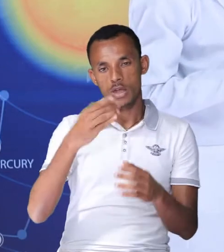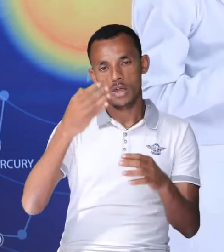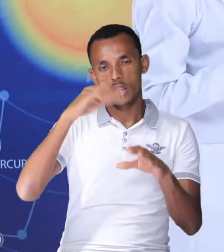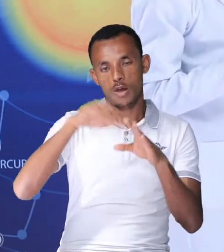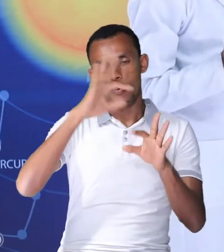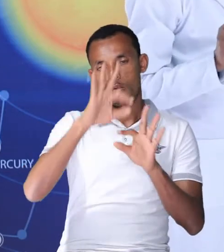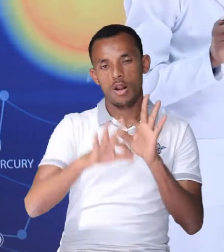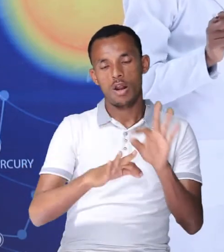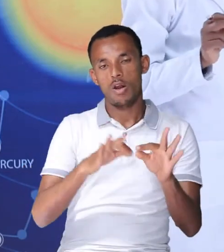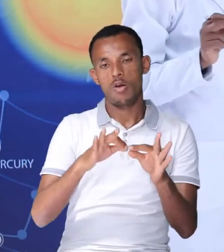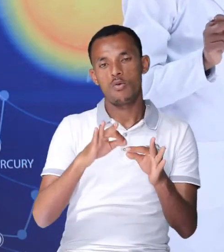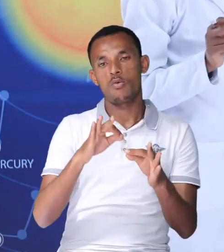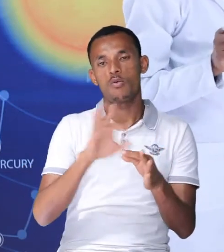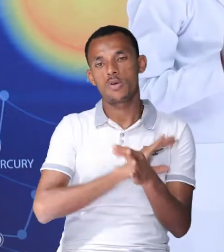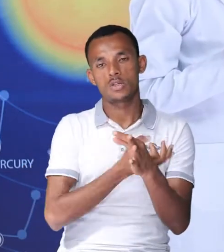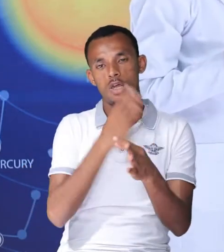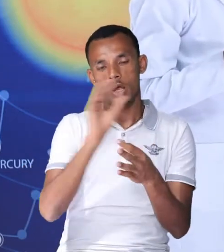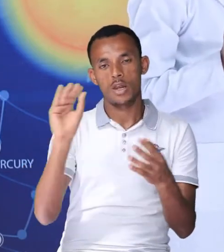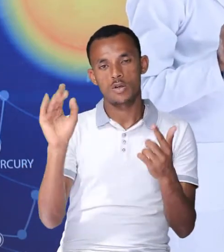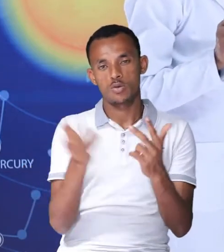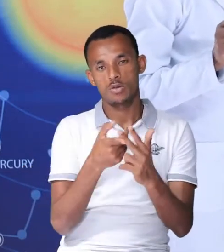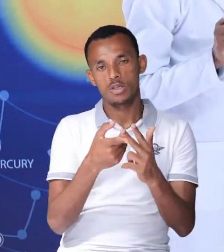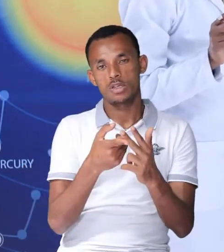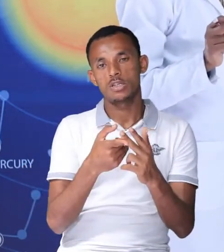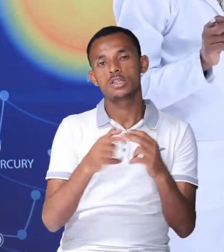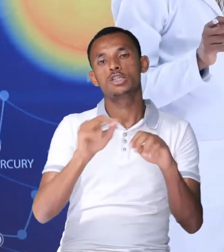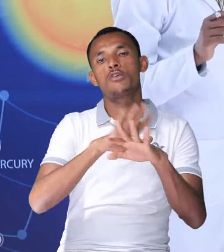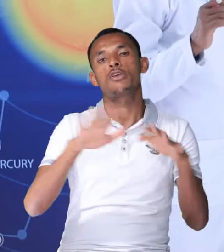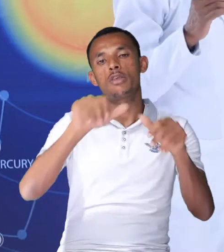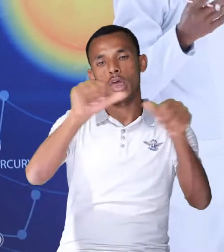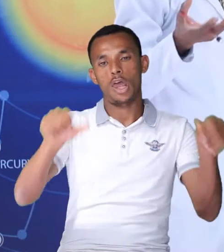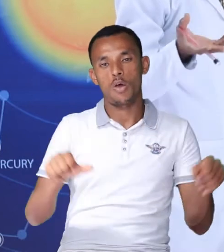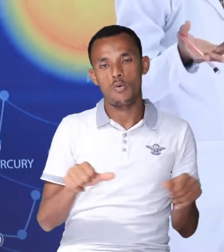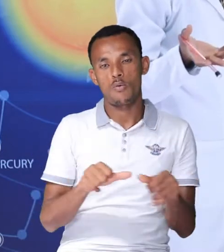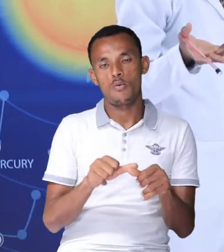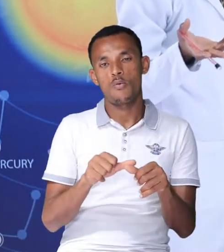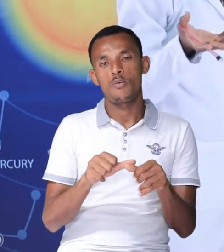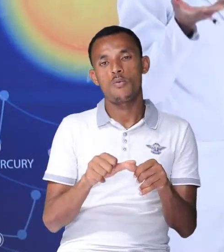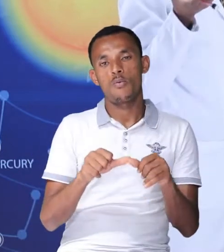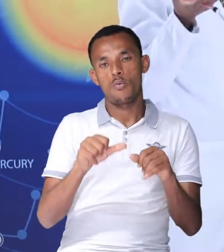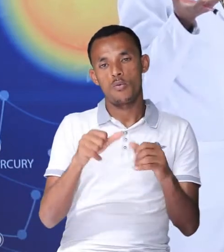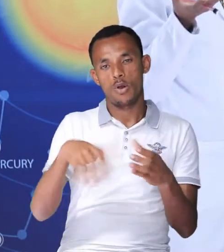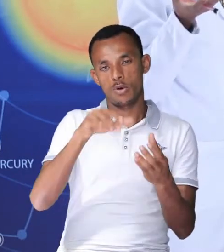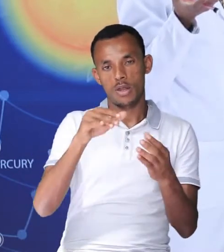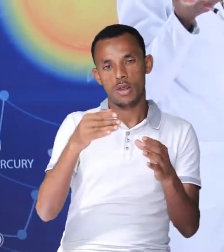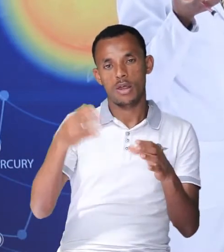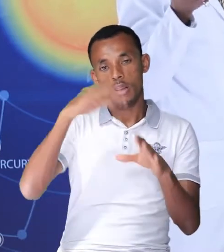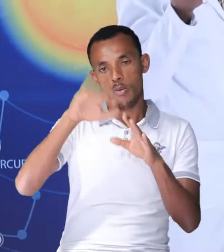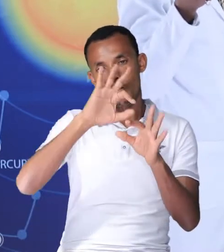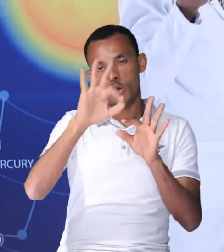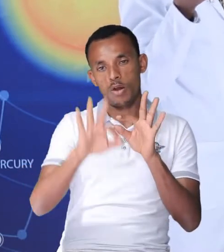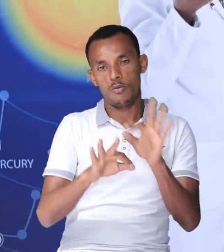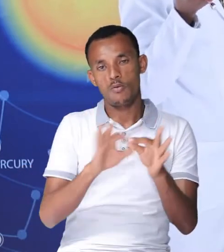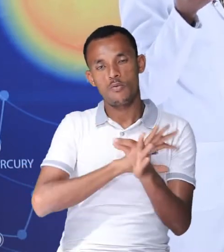force, and surface area of the liquid. As the intermolecular force increases,